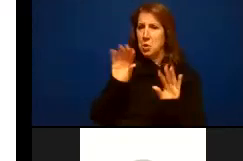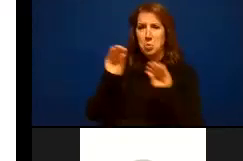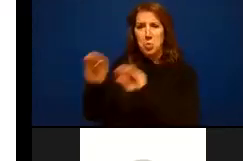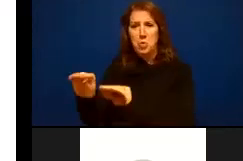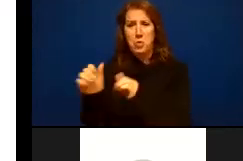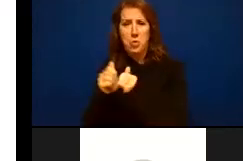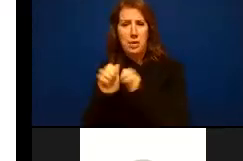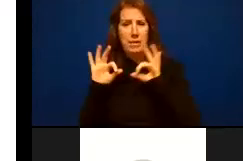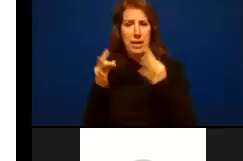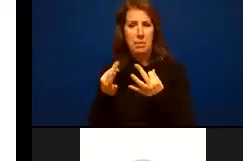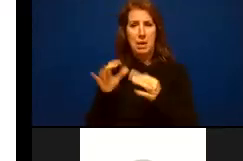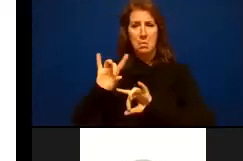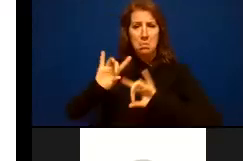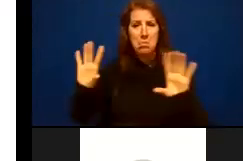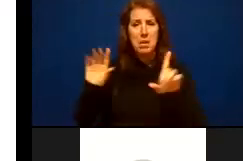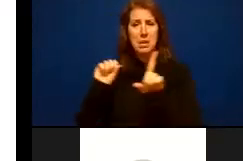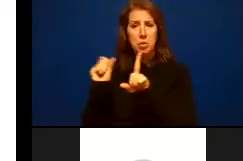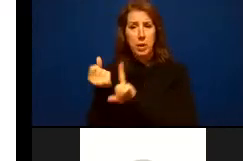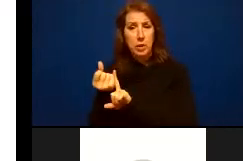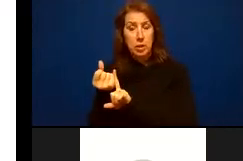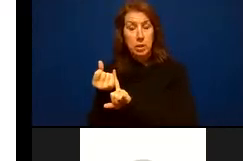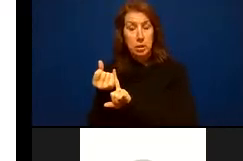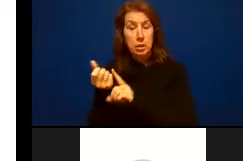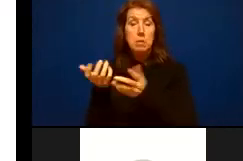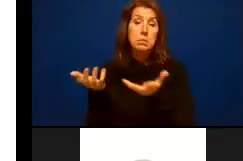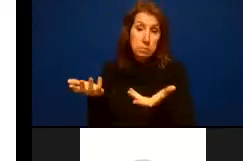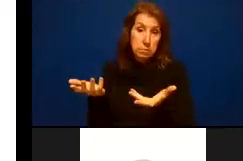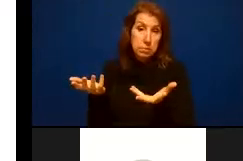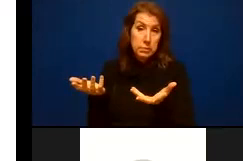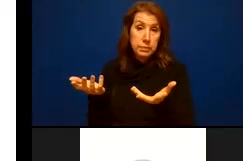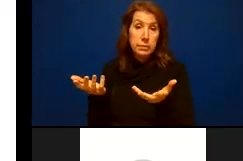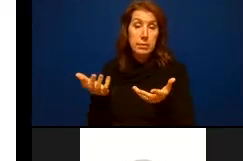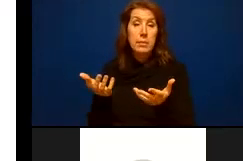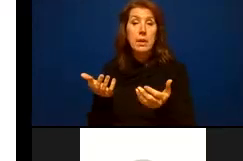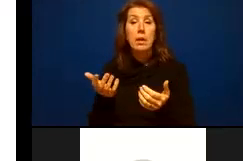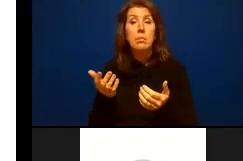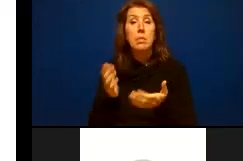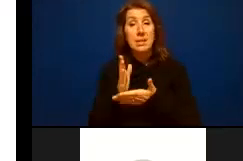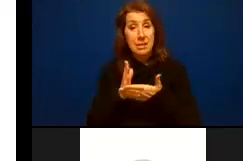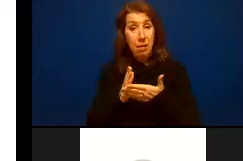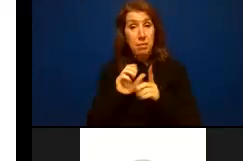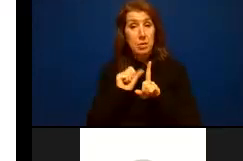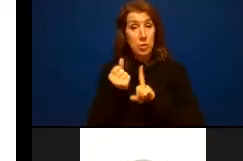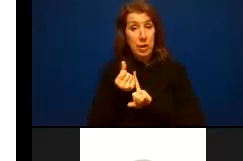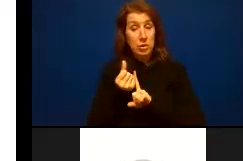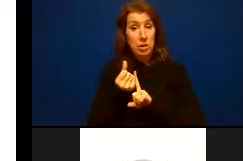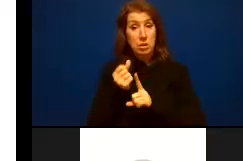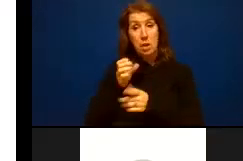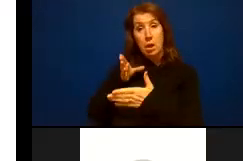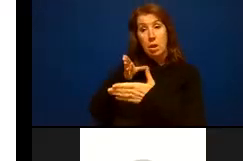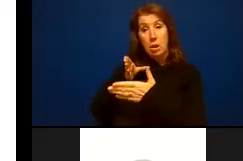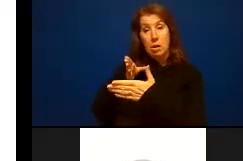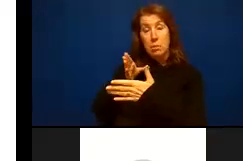good situation. But there are also and in some of these cases, there were plaintiffs who had families